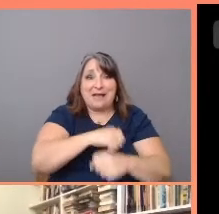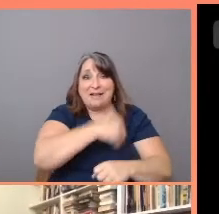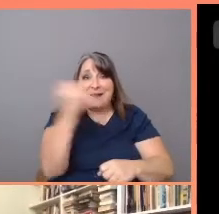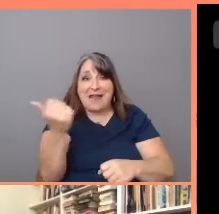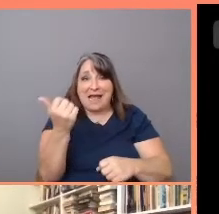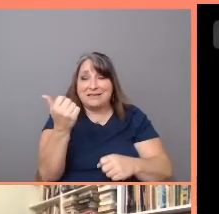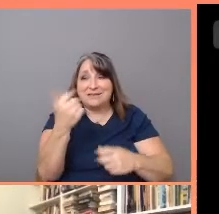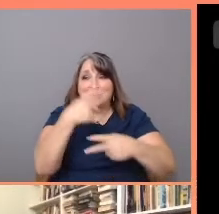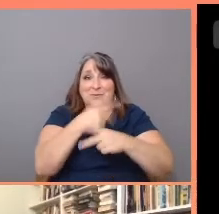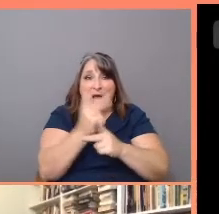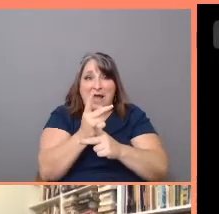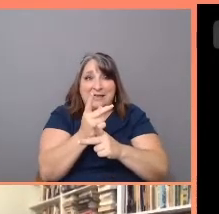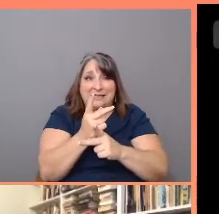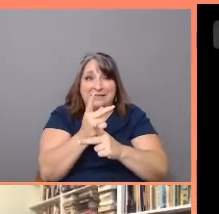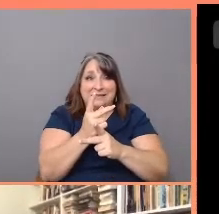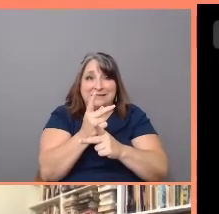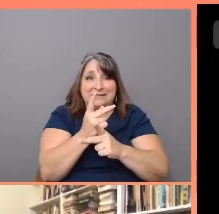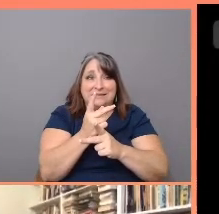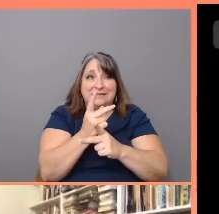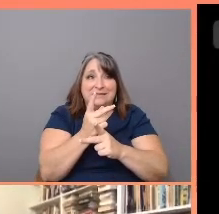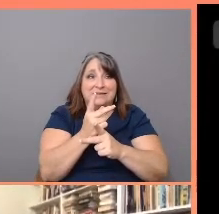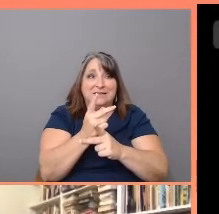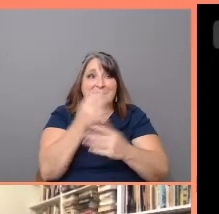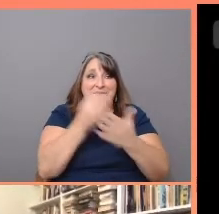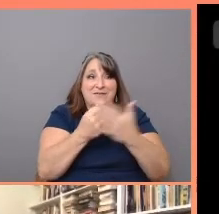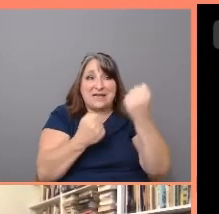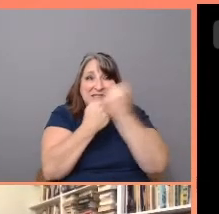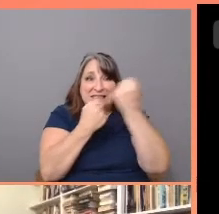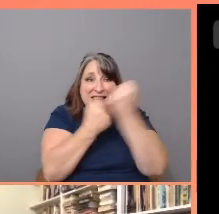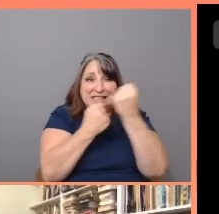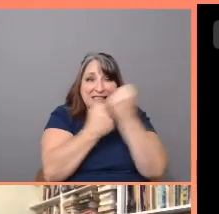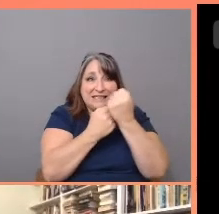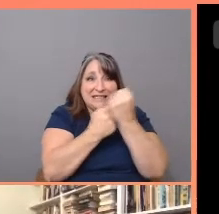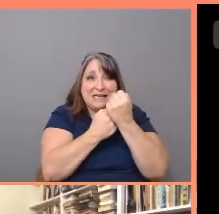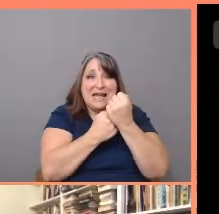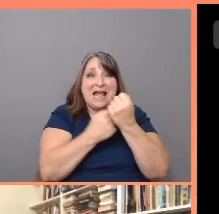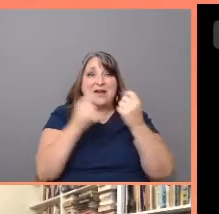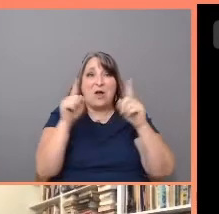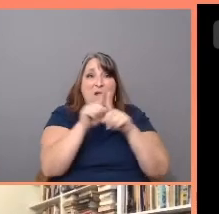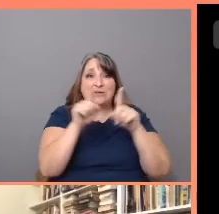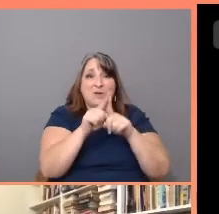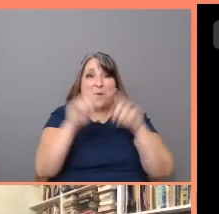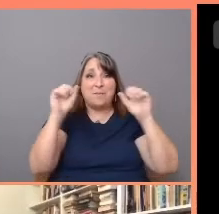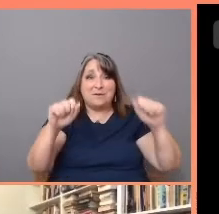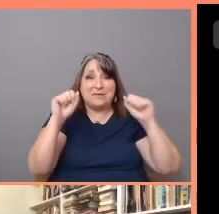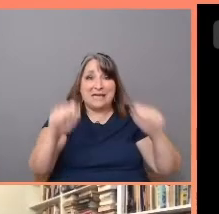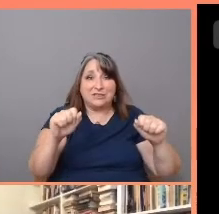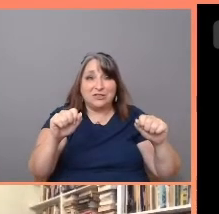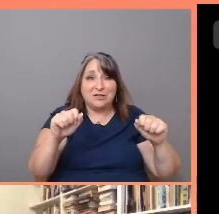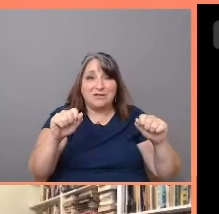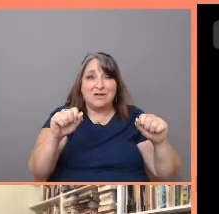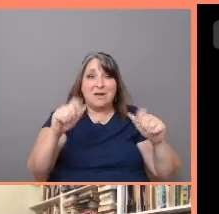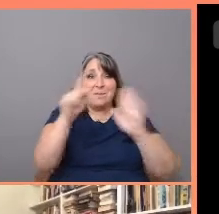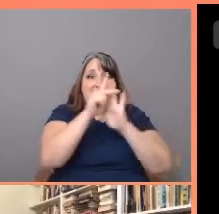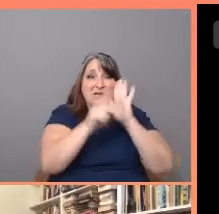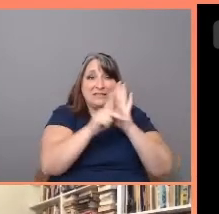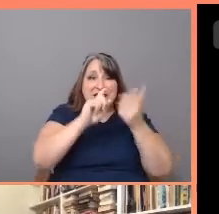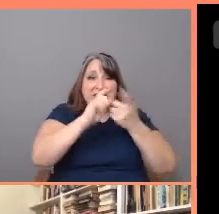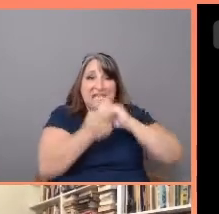the fourth one is it raising awareness and potential policy change? So is it creating impact? And it